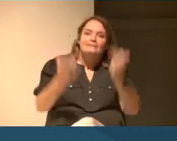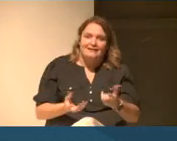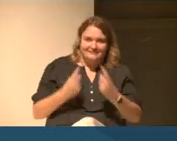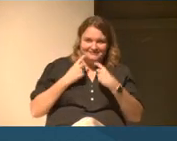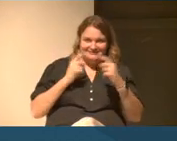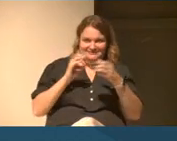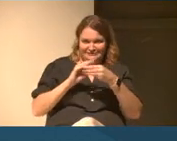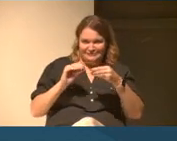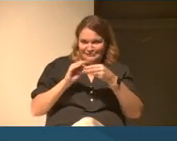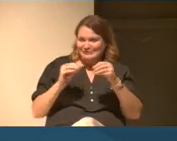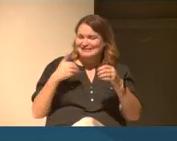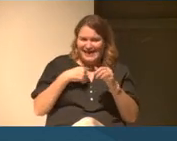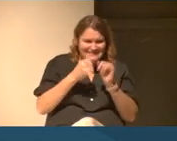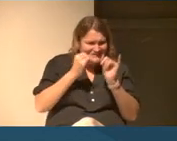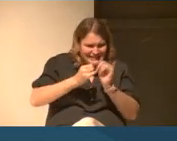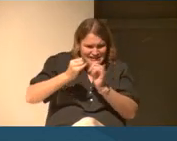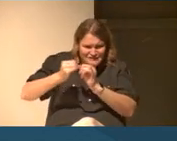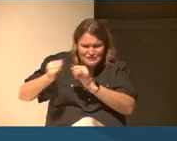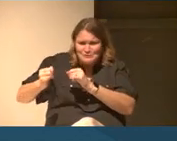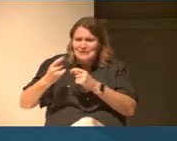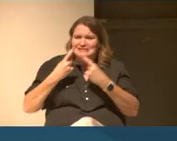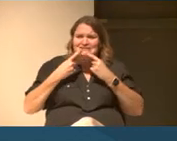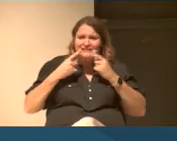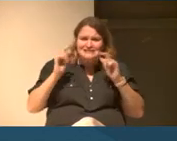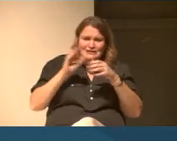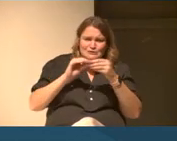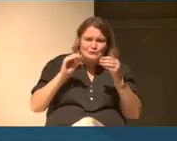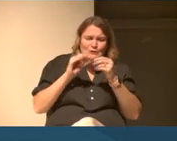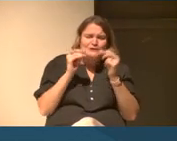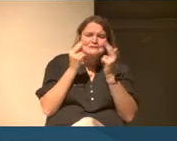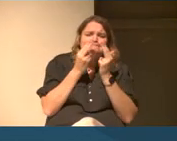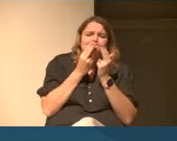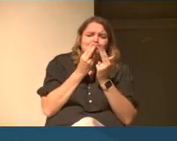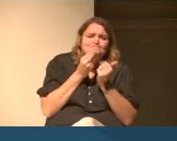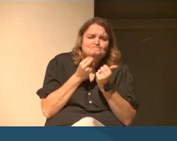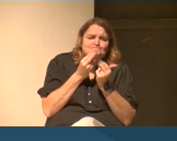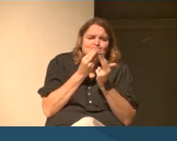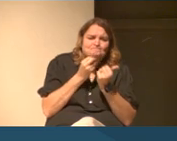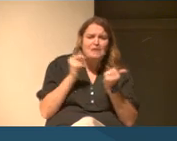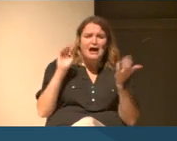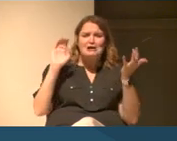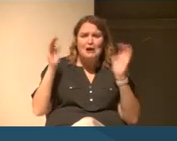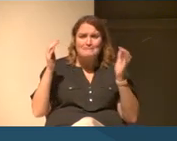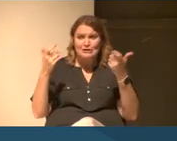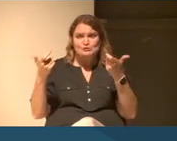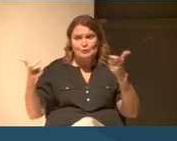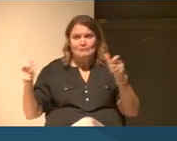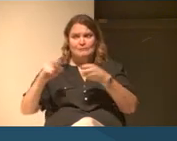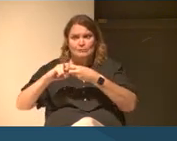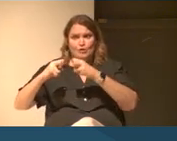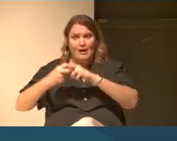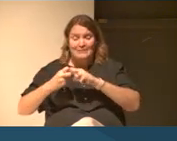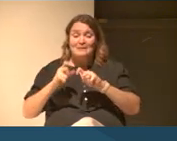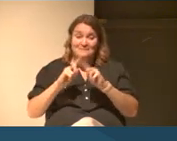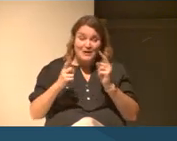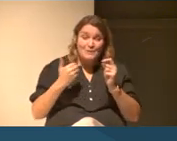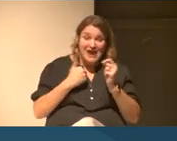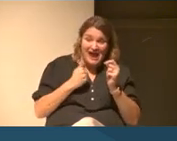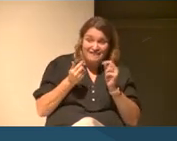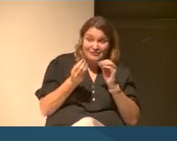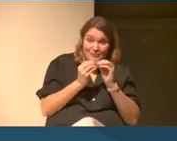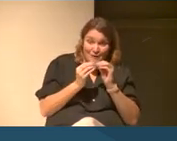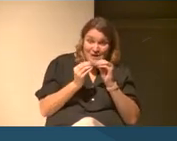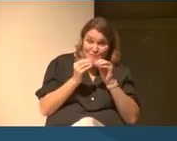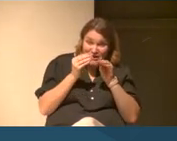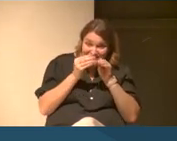there are individual success stories that are small still compared to the scope of the problem, but they are there and they are growing, and we need to talk about